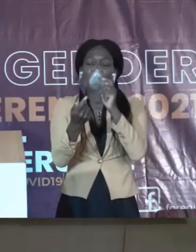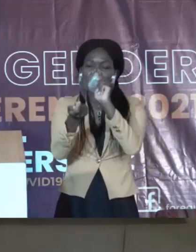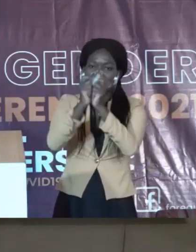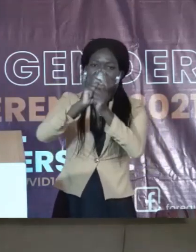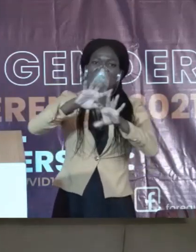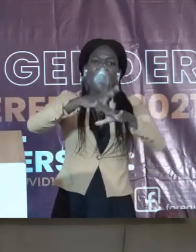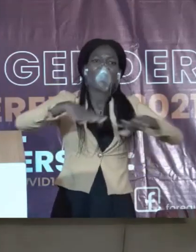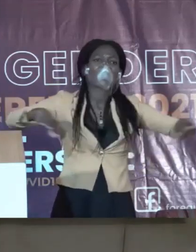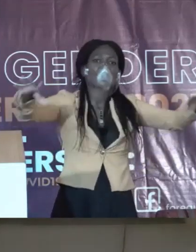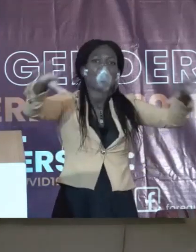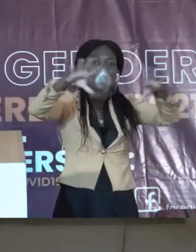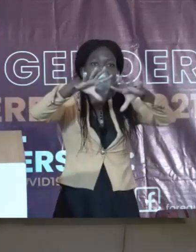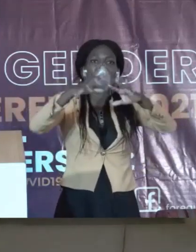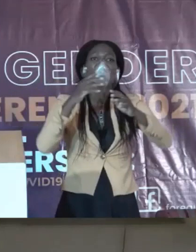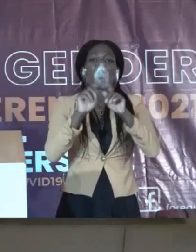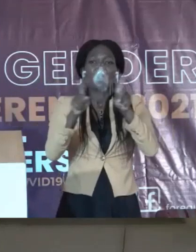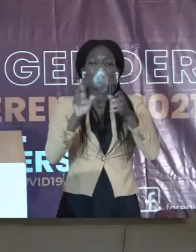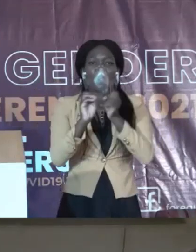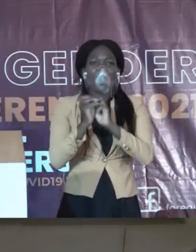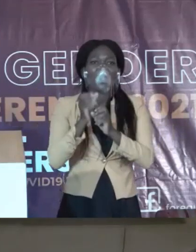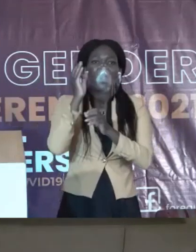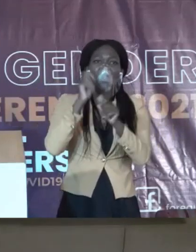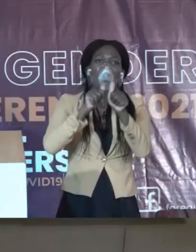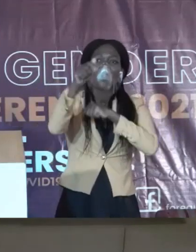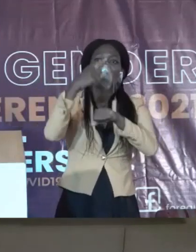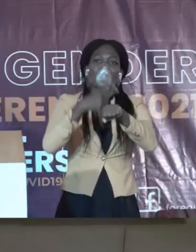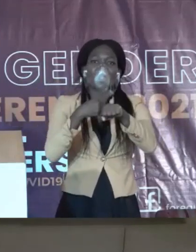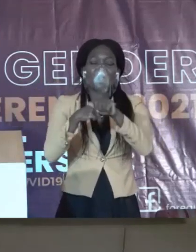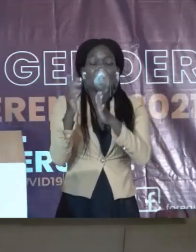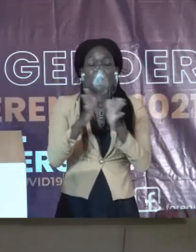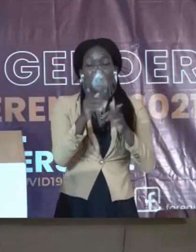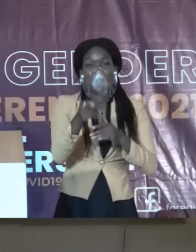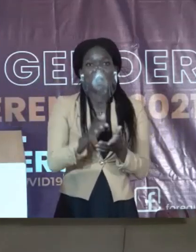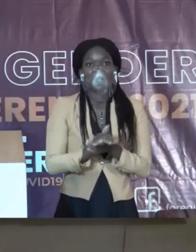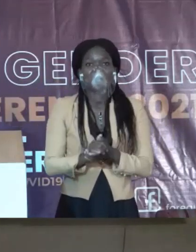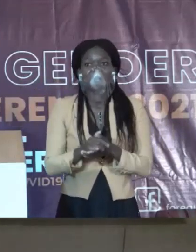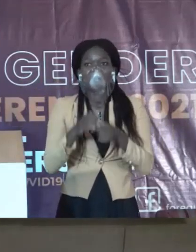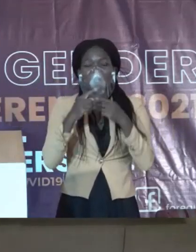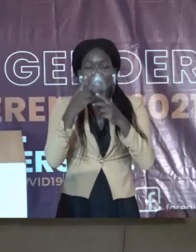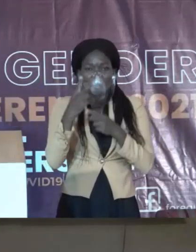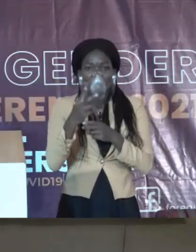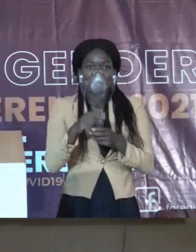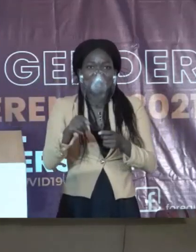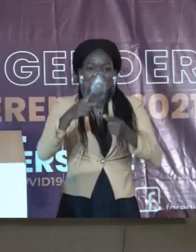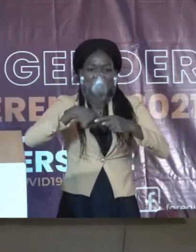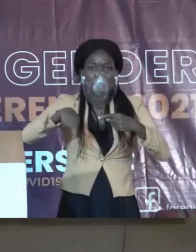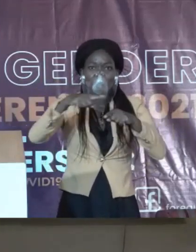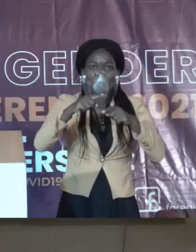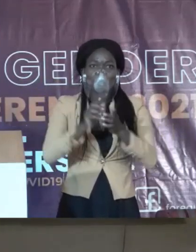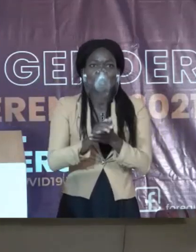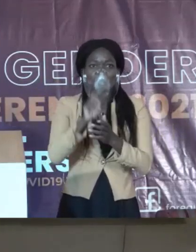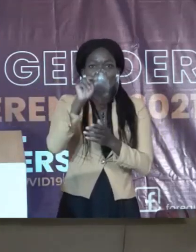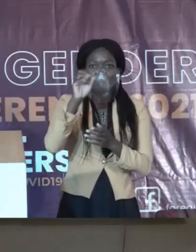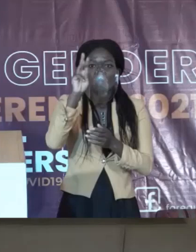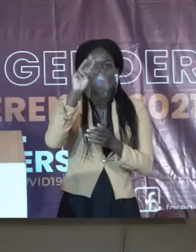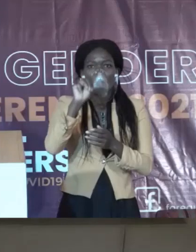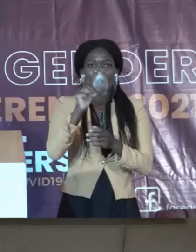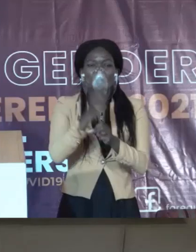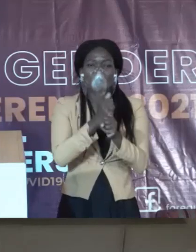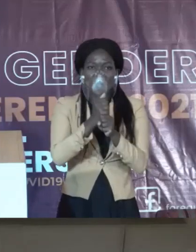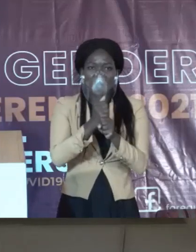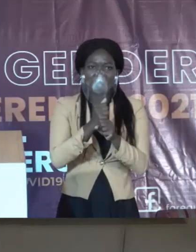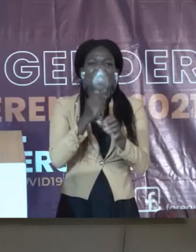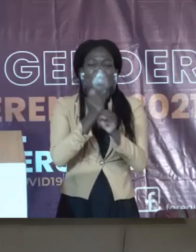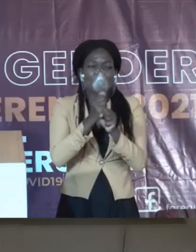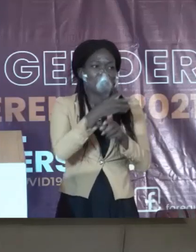has to be long term. But I do believe that there are a couple of key elements to social norms change work that NGOs can do and are doing